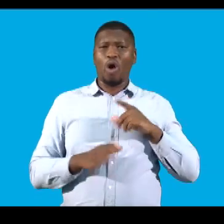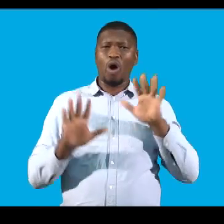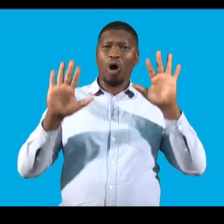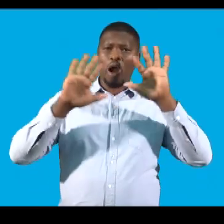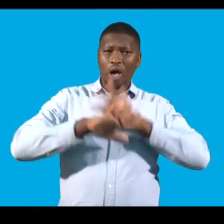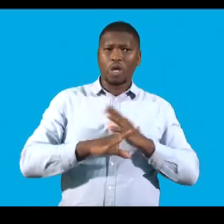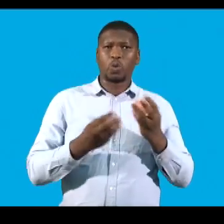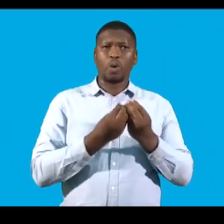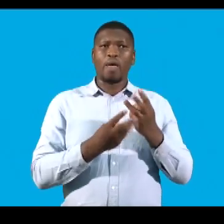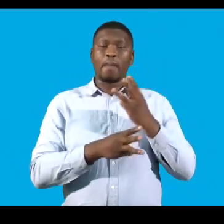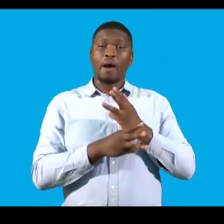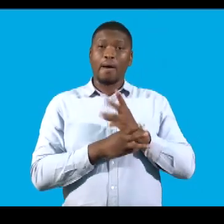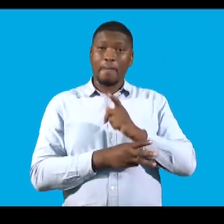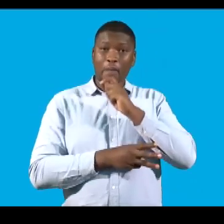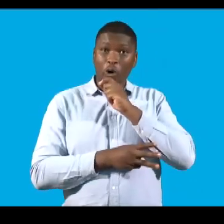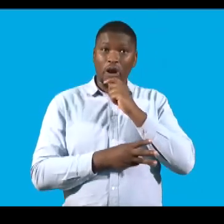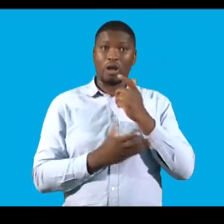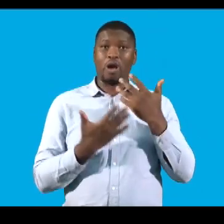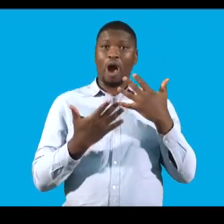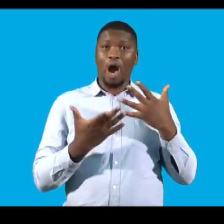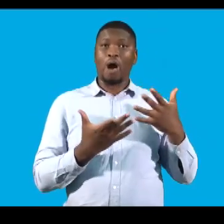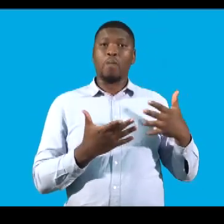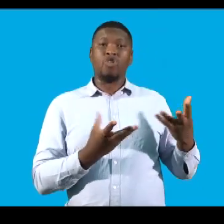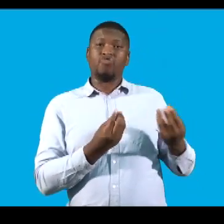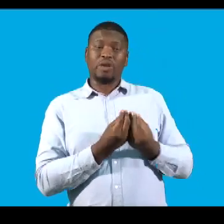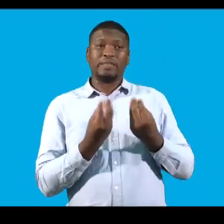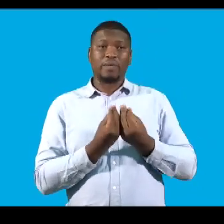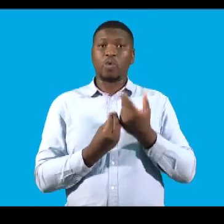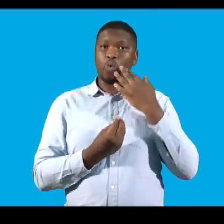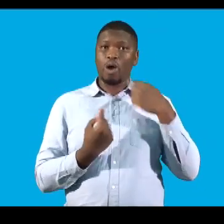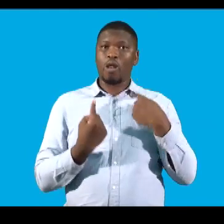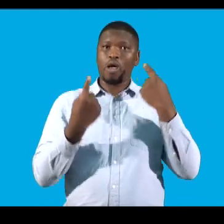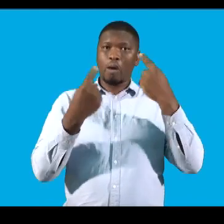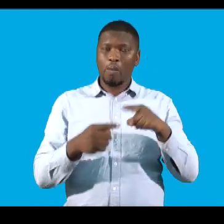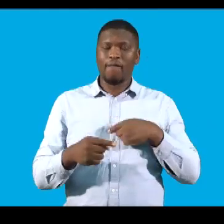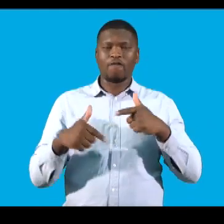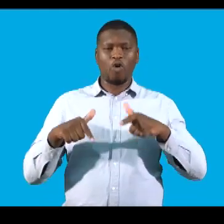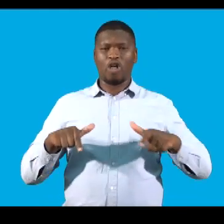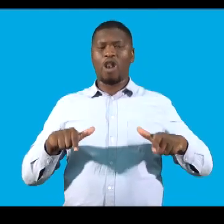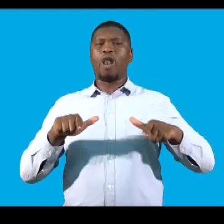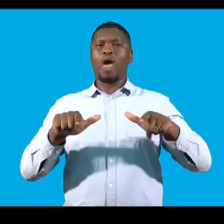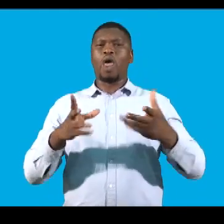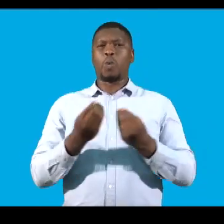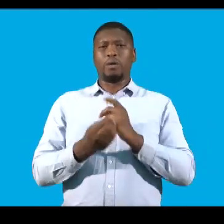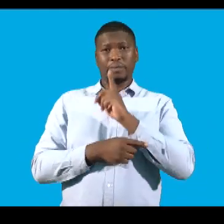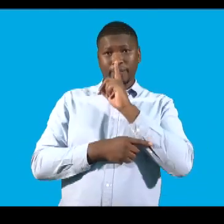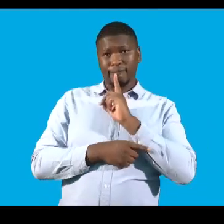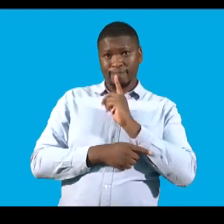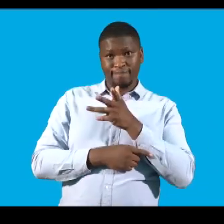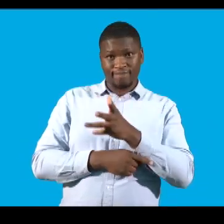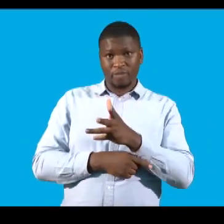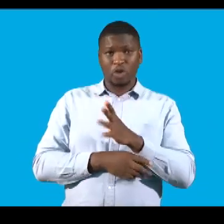sleeplessness, with mothers mourning, their arms bereft of sons. When I return from the land of exile and silence,